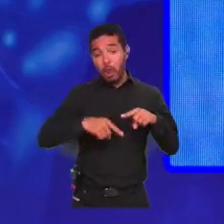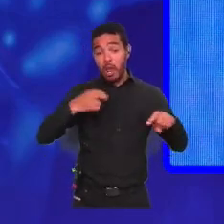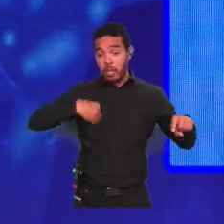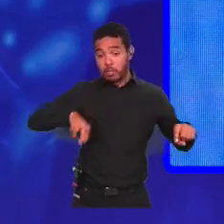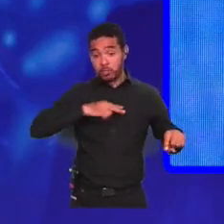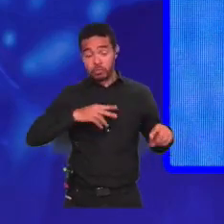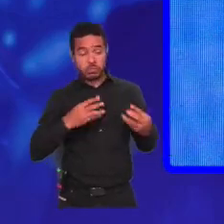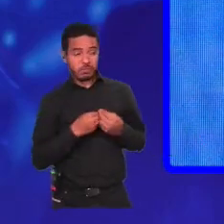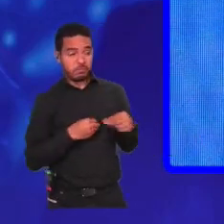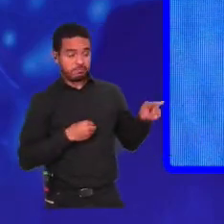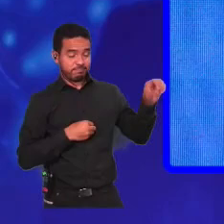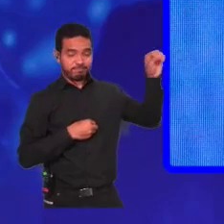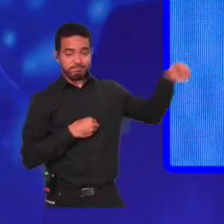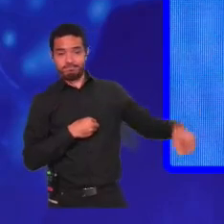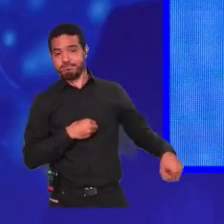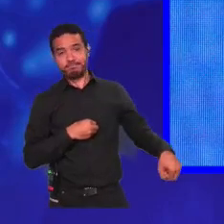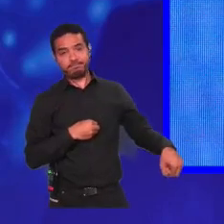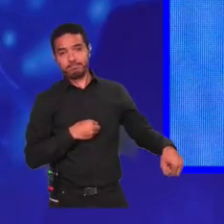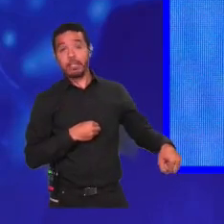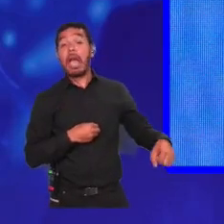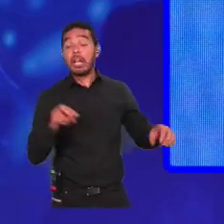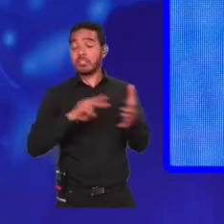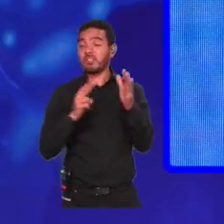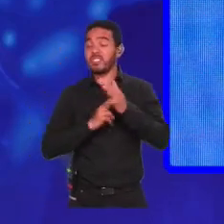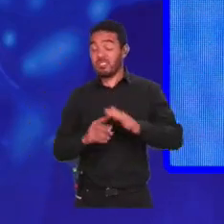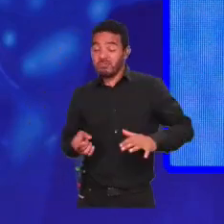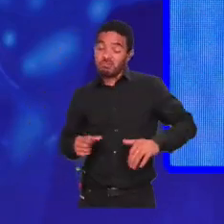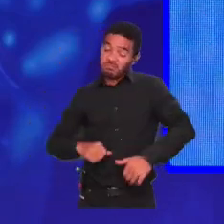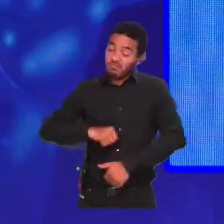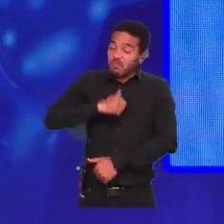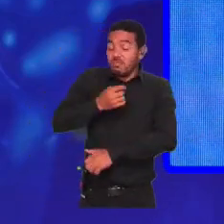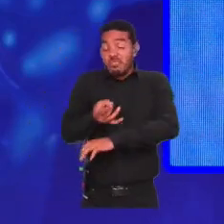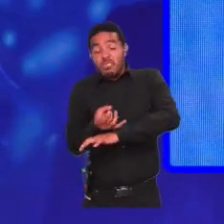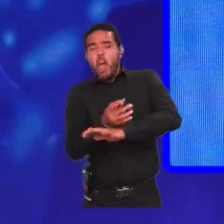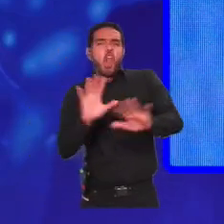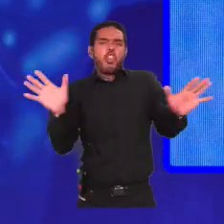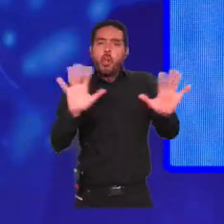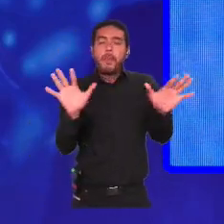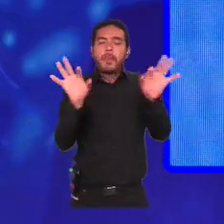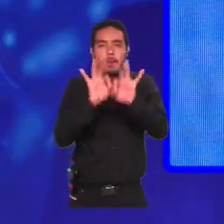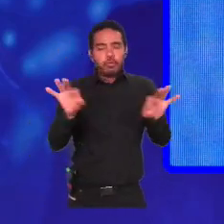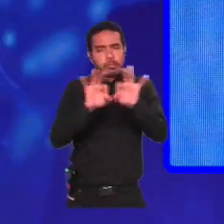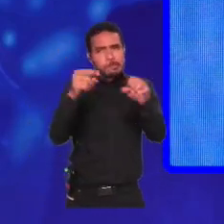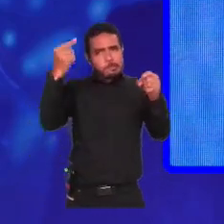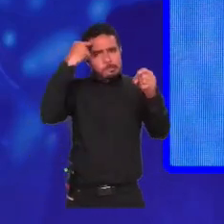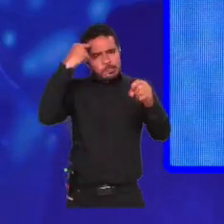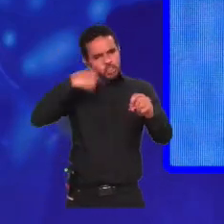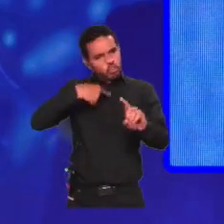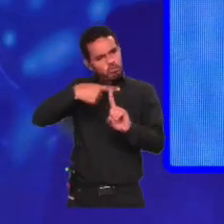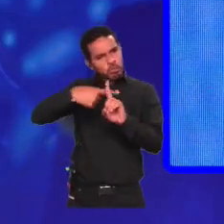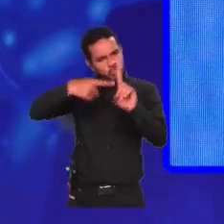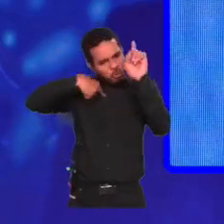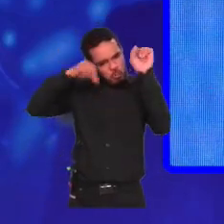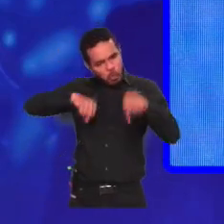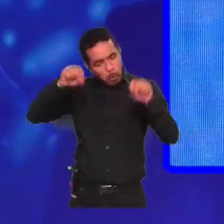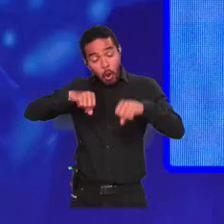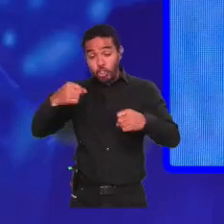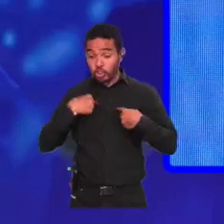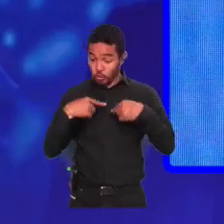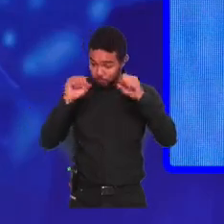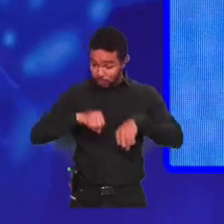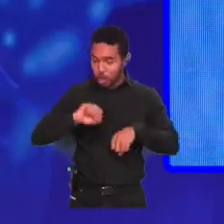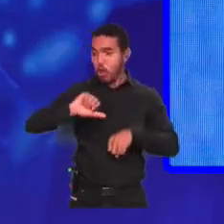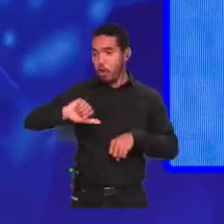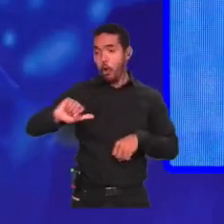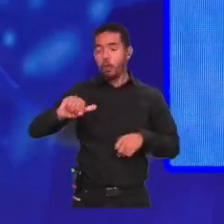mean, like, twist reality. But if you don't believe in yourself, don't expect other people to do the same. And it's very easy for